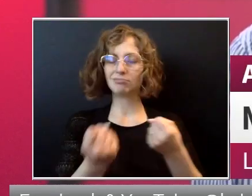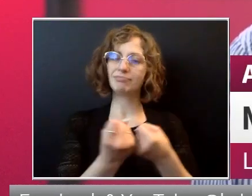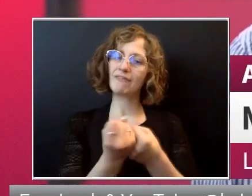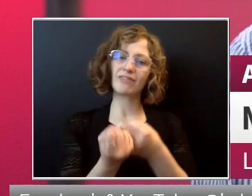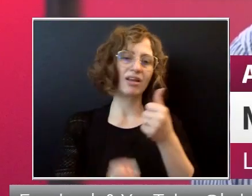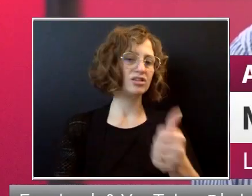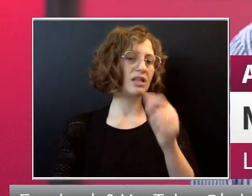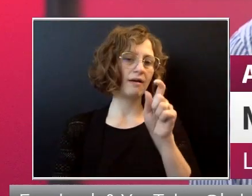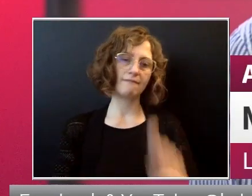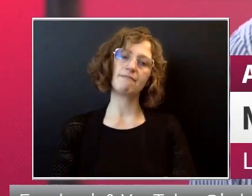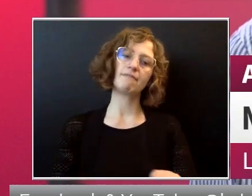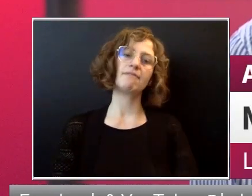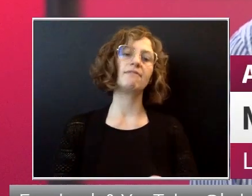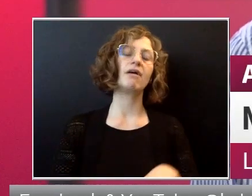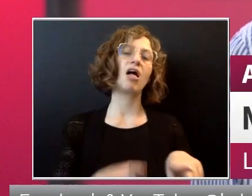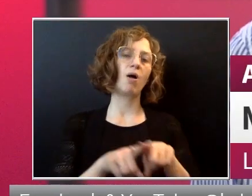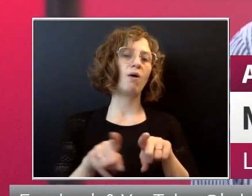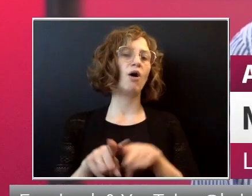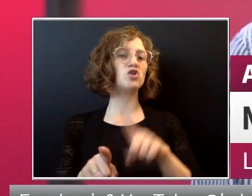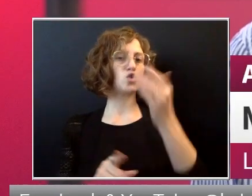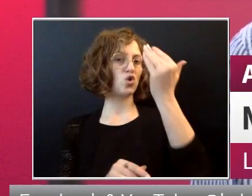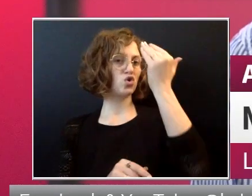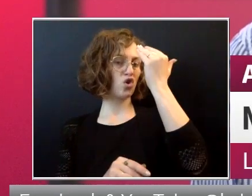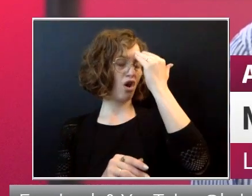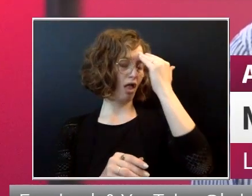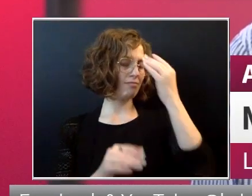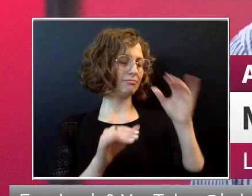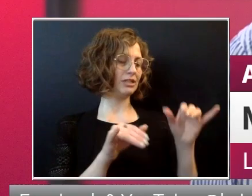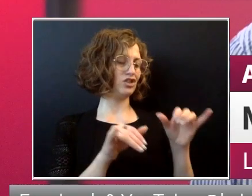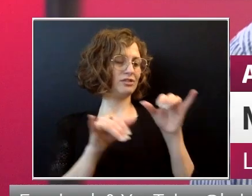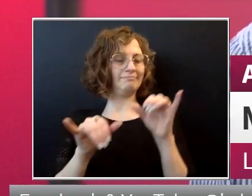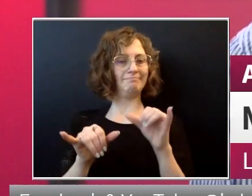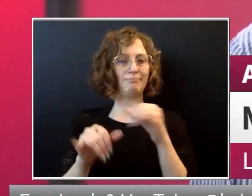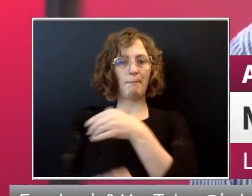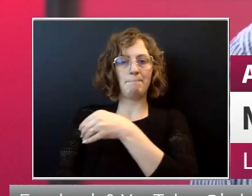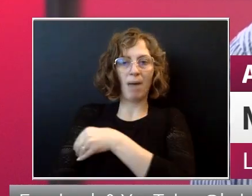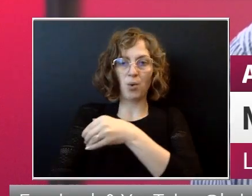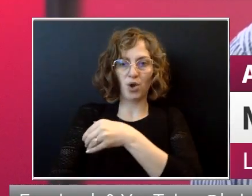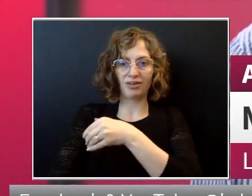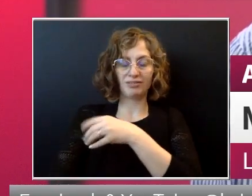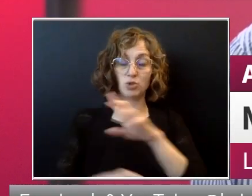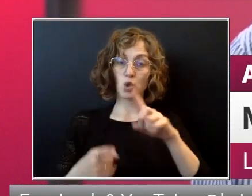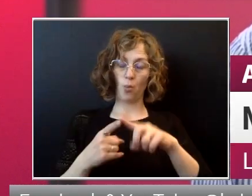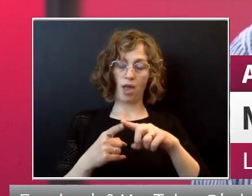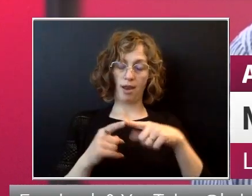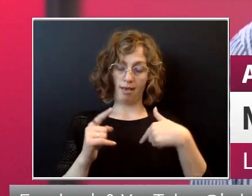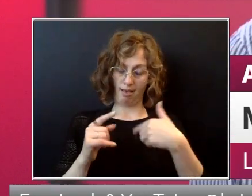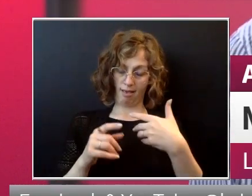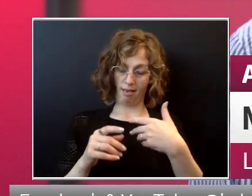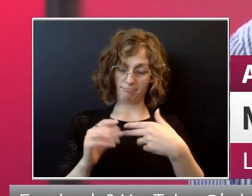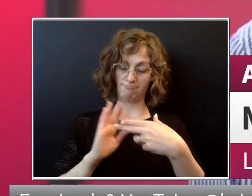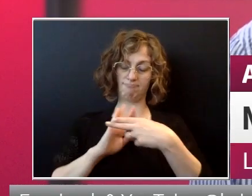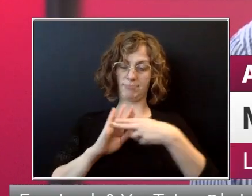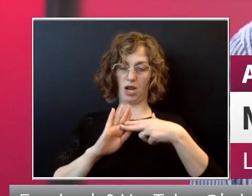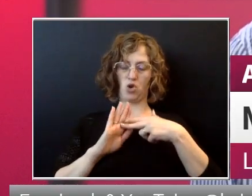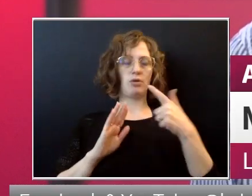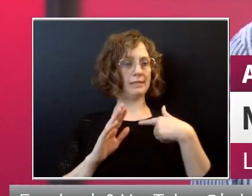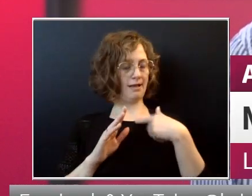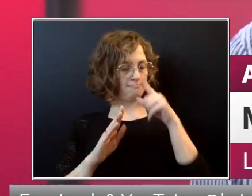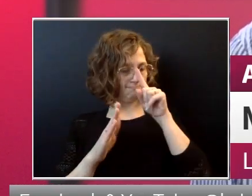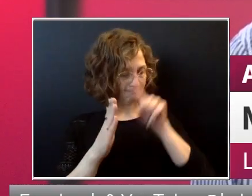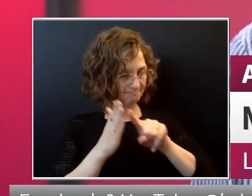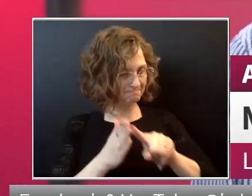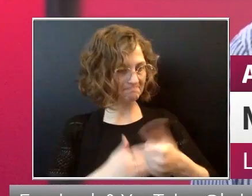knowledge is power. So when I was diagnosed, I did my research on HCM, and then I